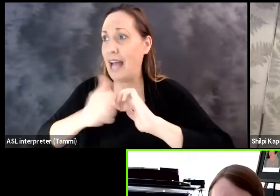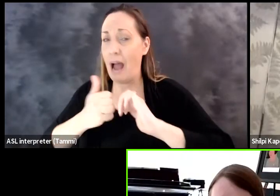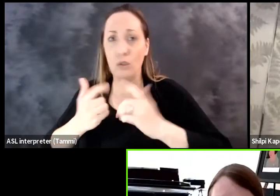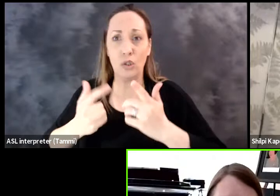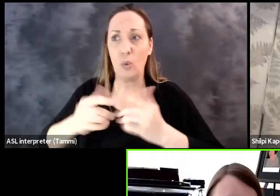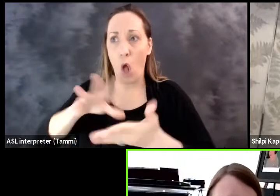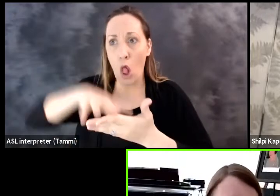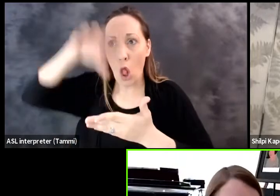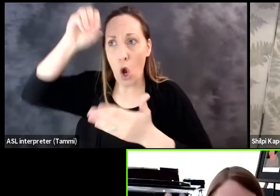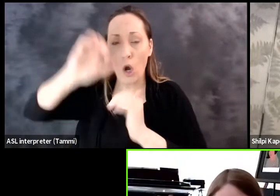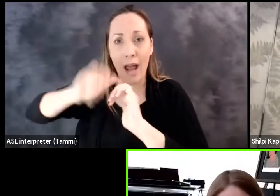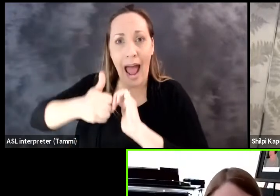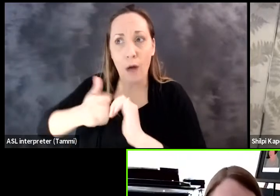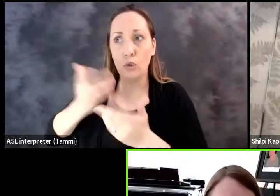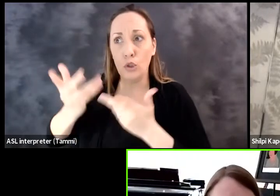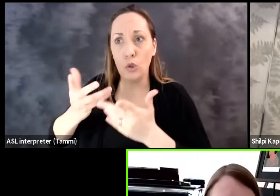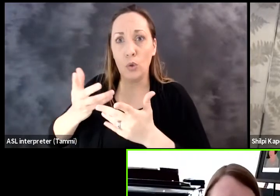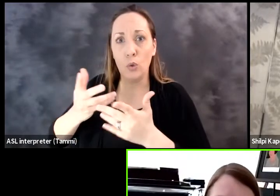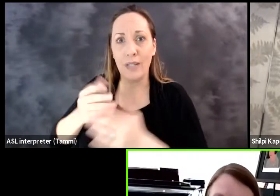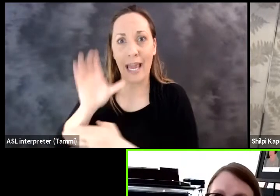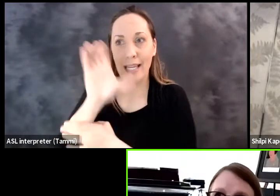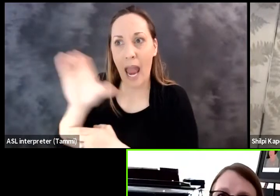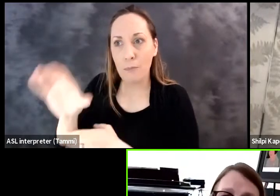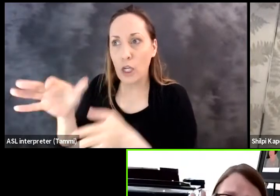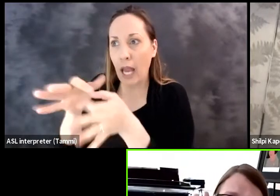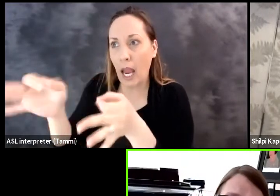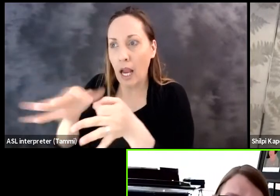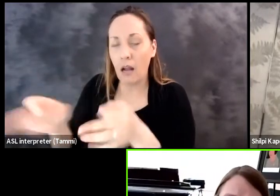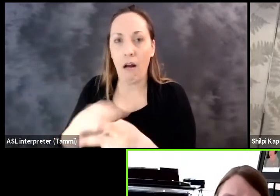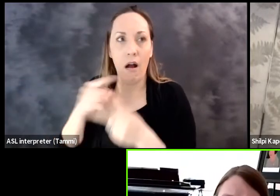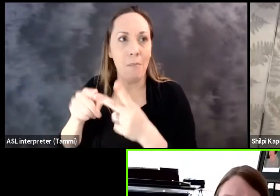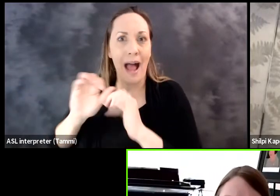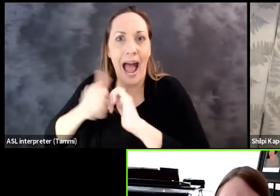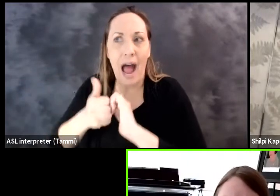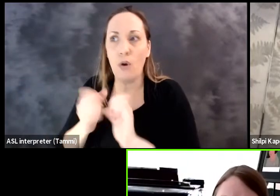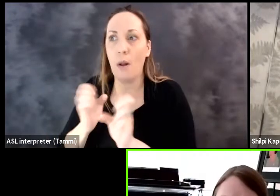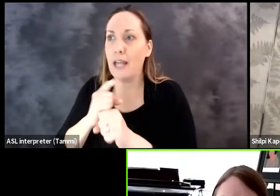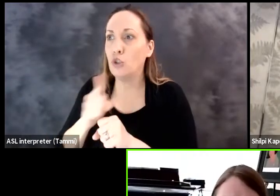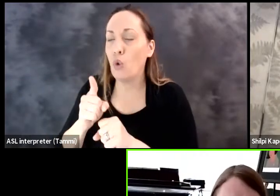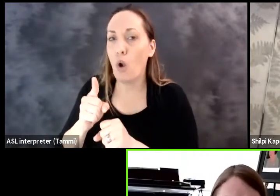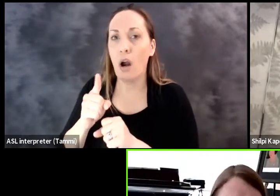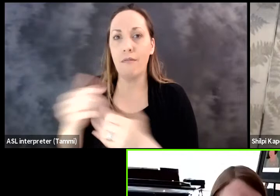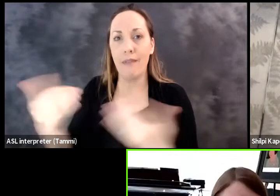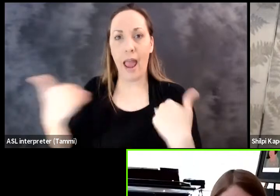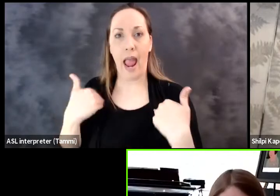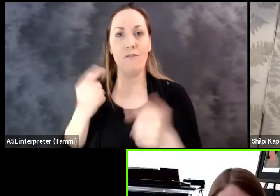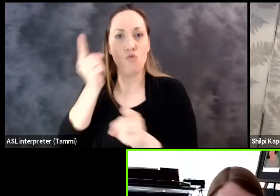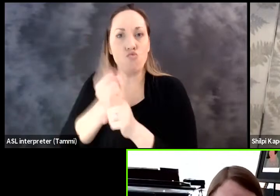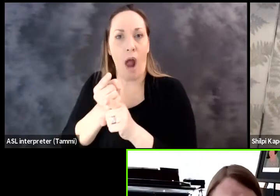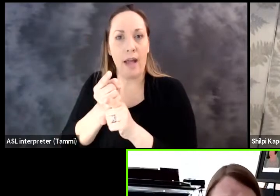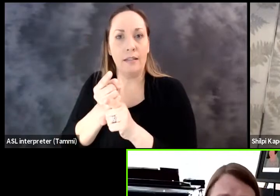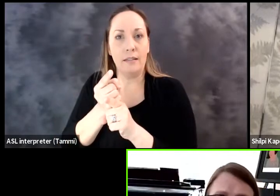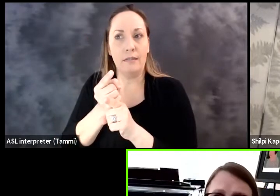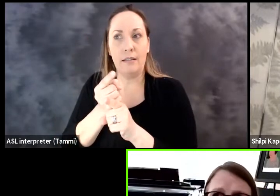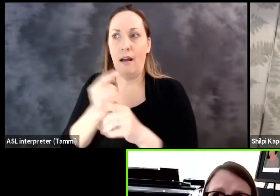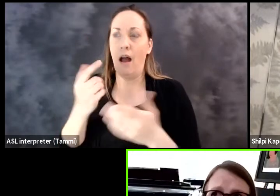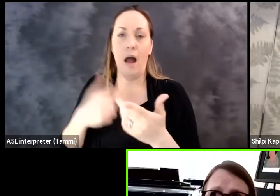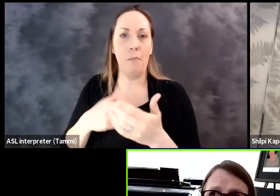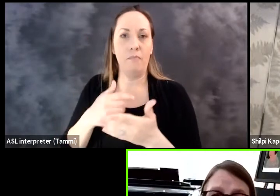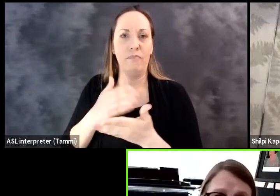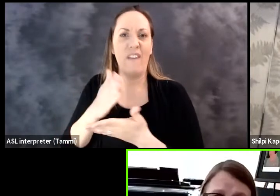educated on how to get captioning in the right place, how to make sure that they've got the right magnification of